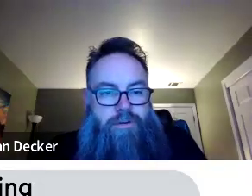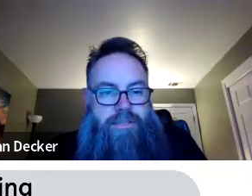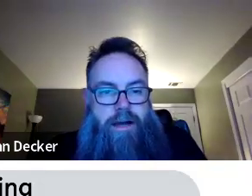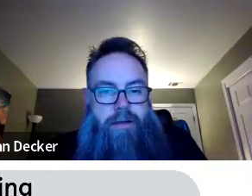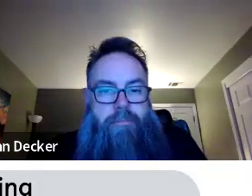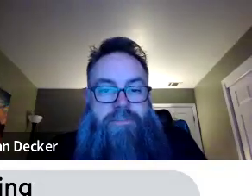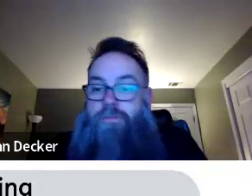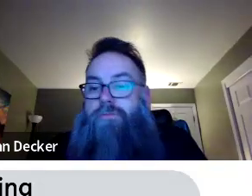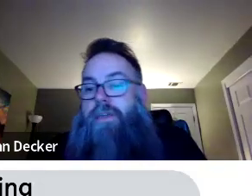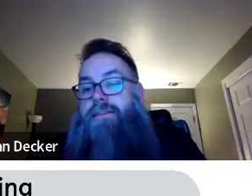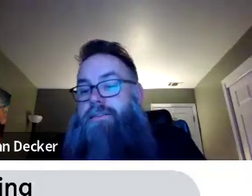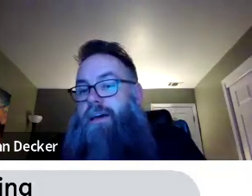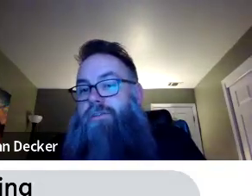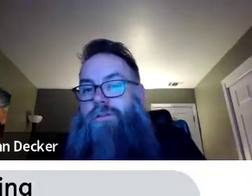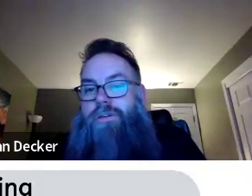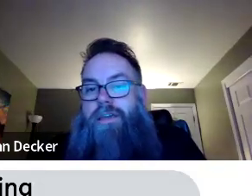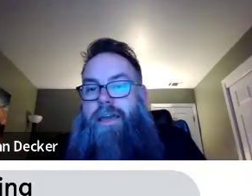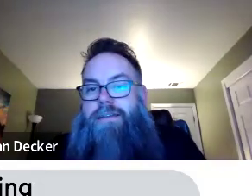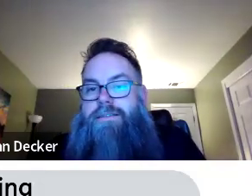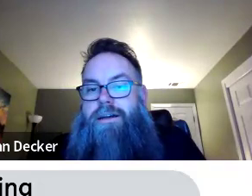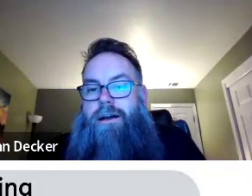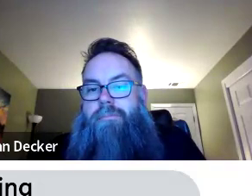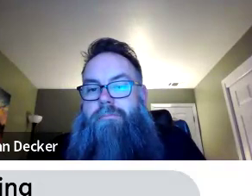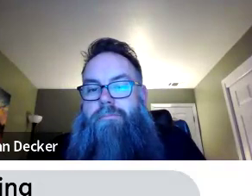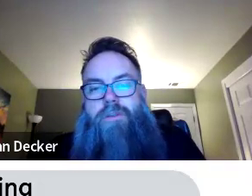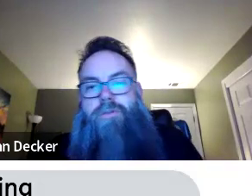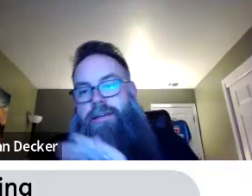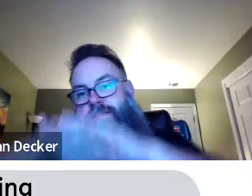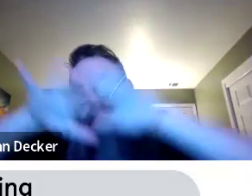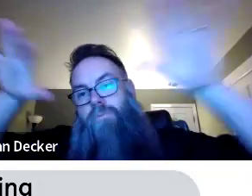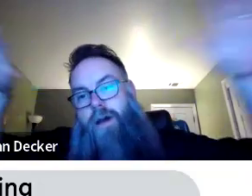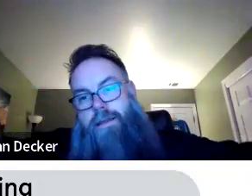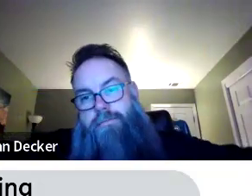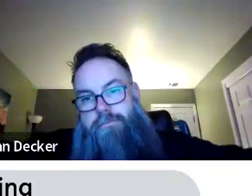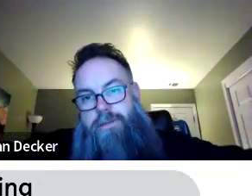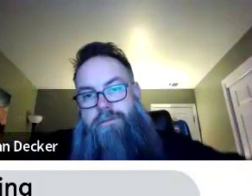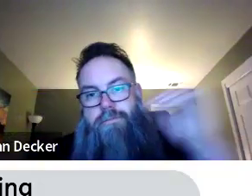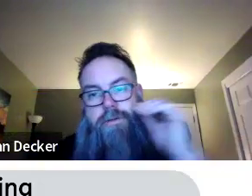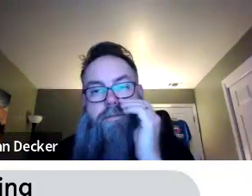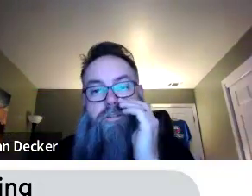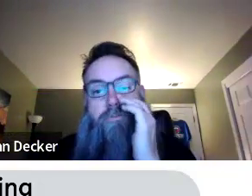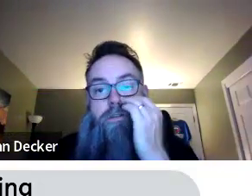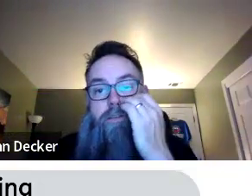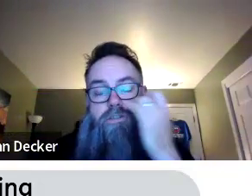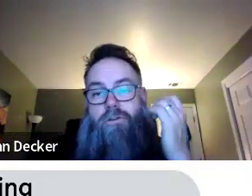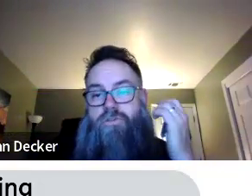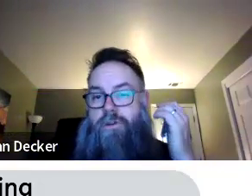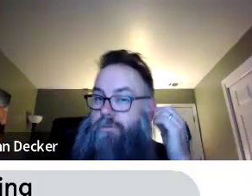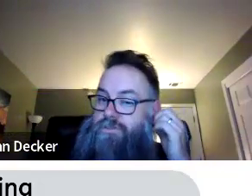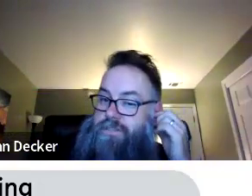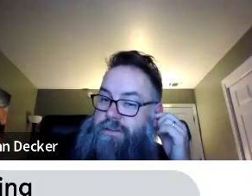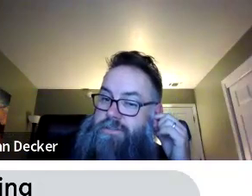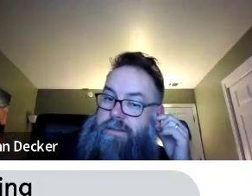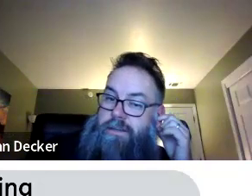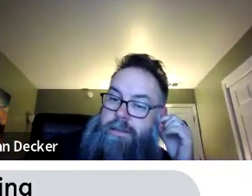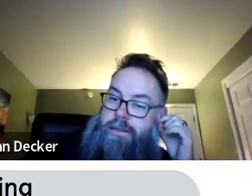talented folks. So yes, now that we are looking at, a statewide, distribution of this to all 21